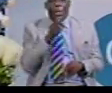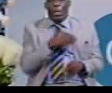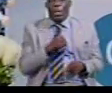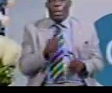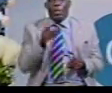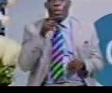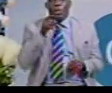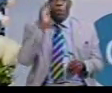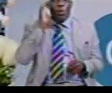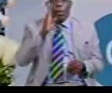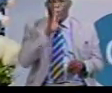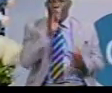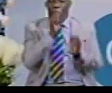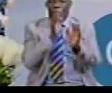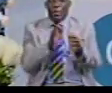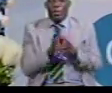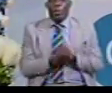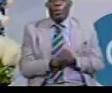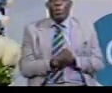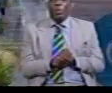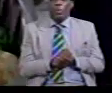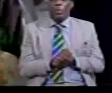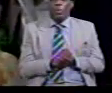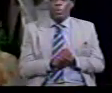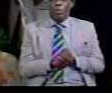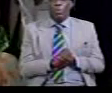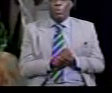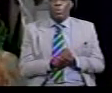béni. Thank you. Merci.